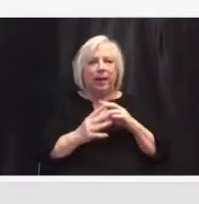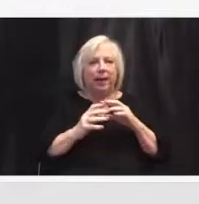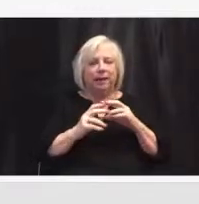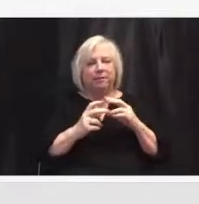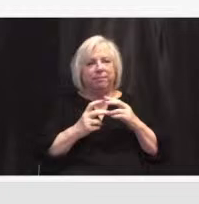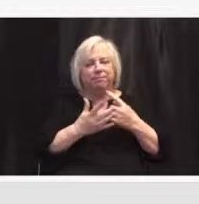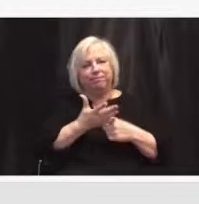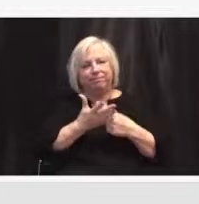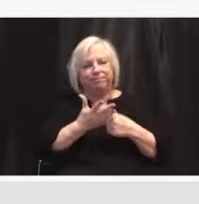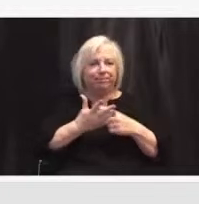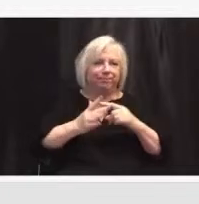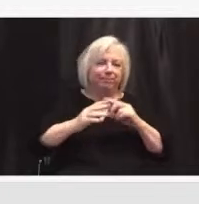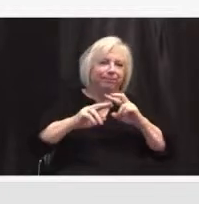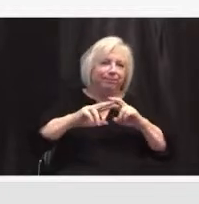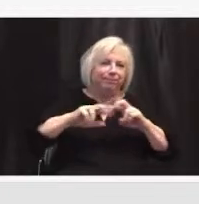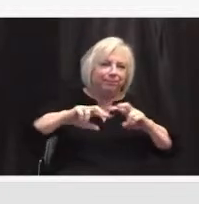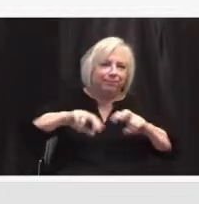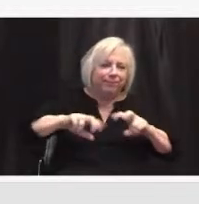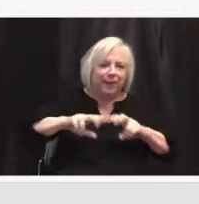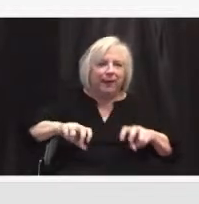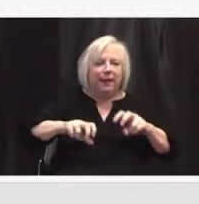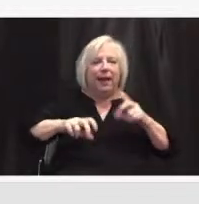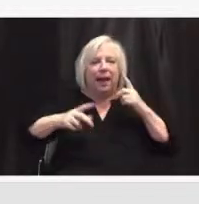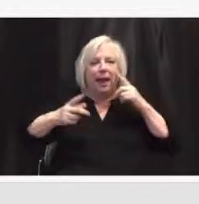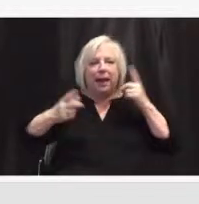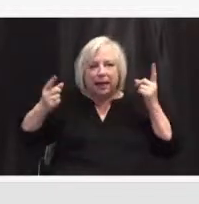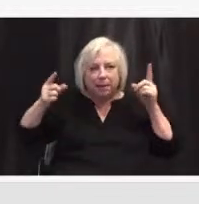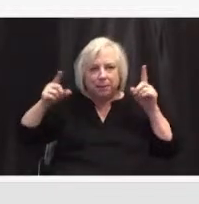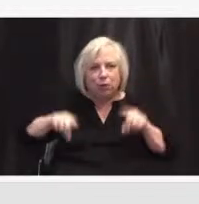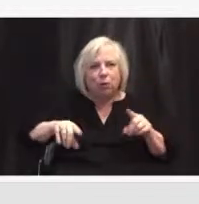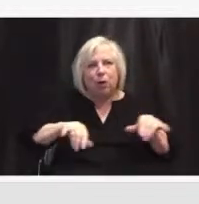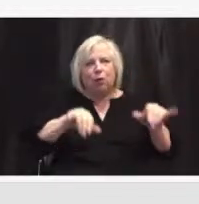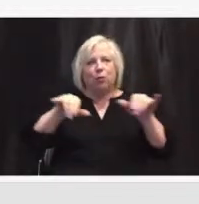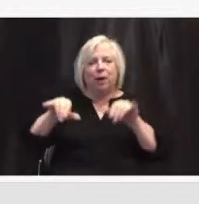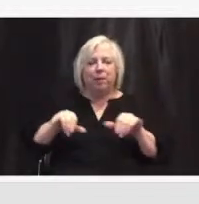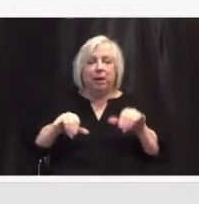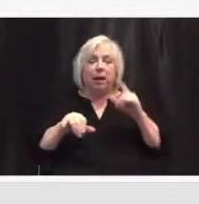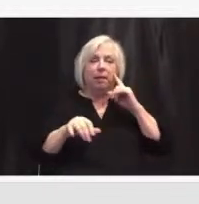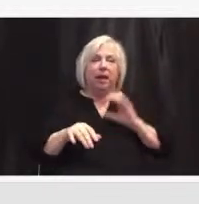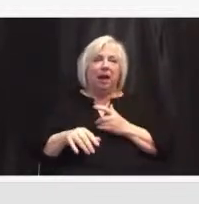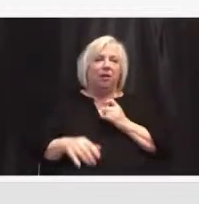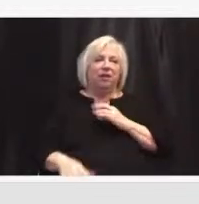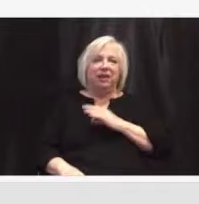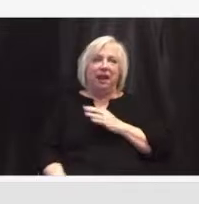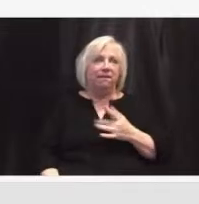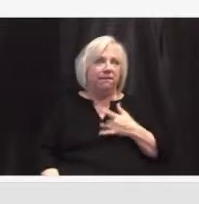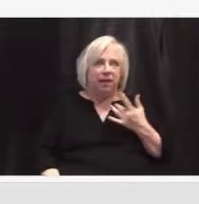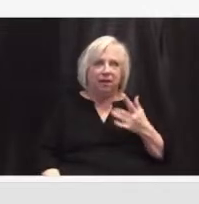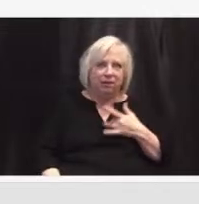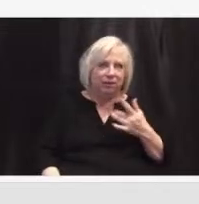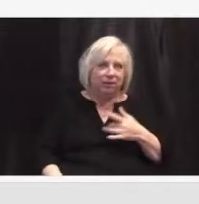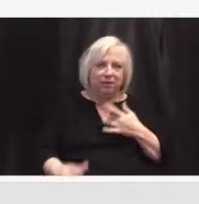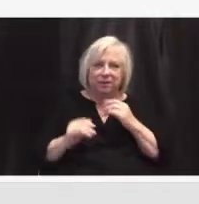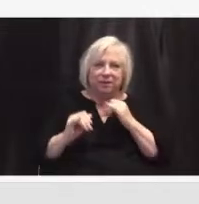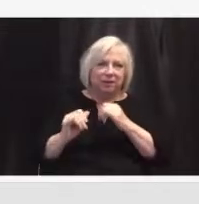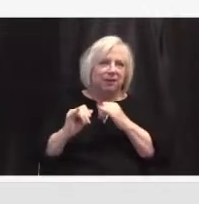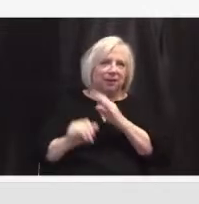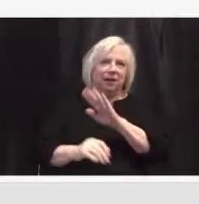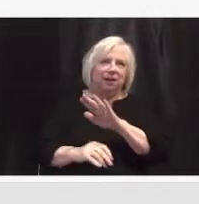out and come to some sort of agreement, because I think our staff shares some of